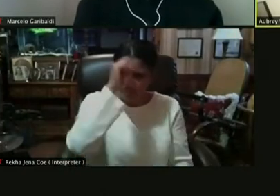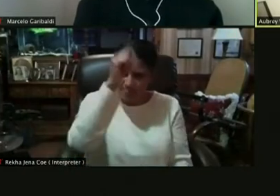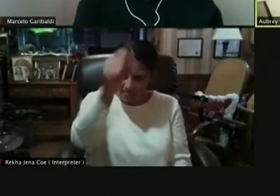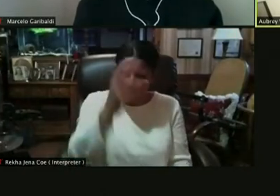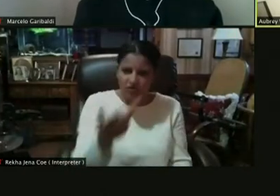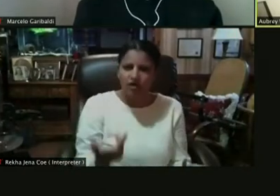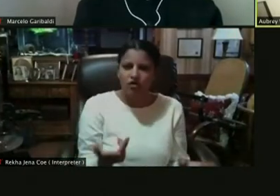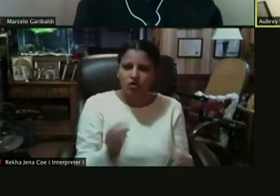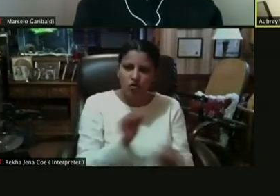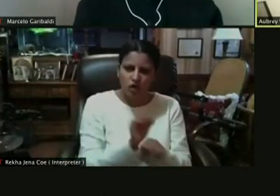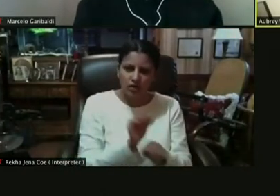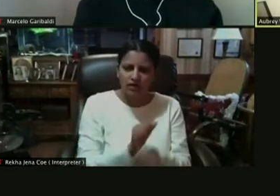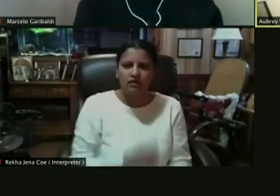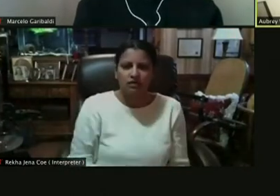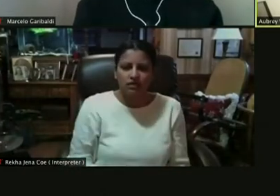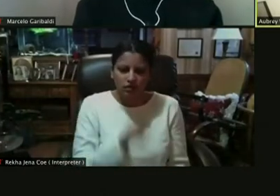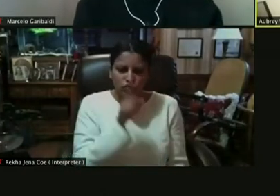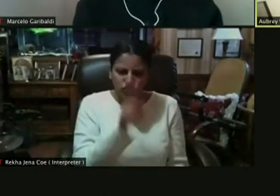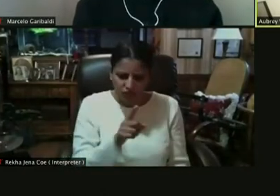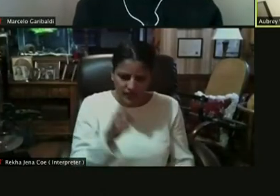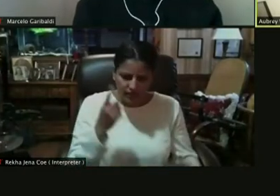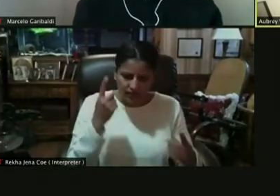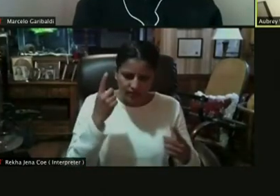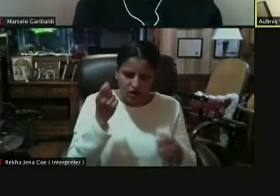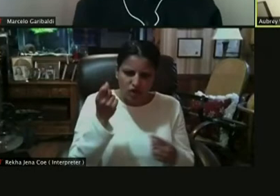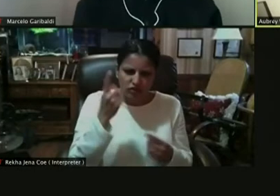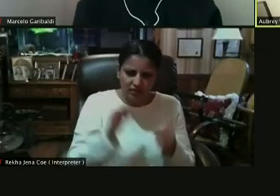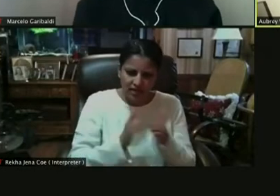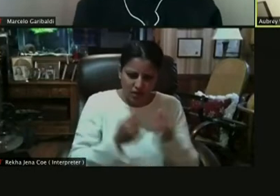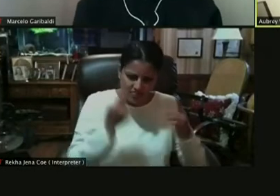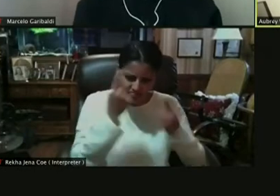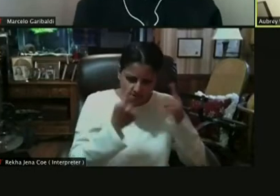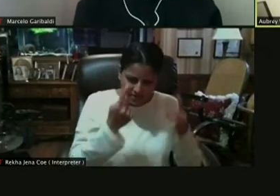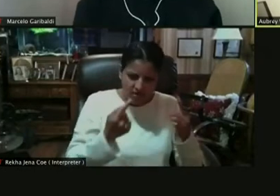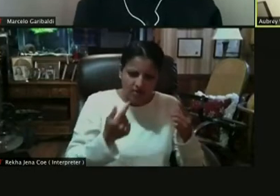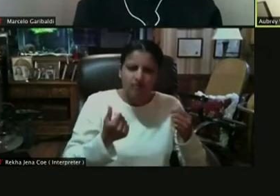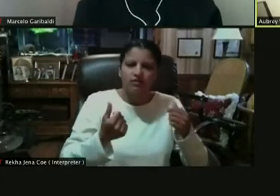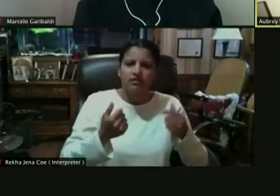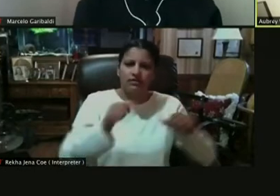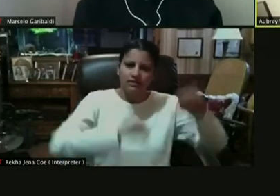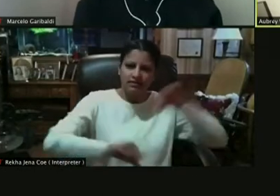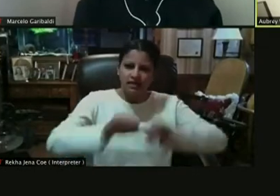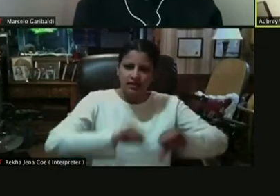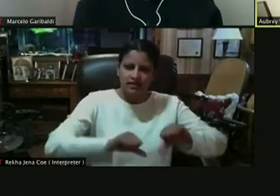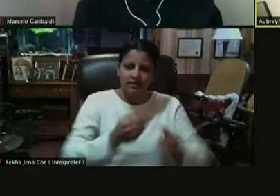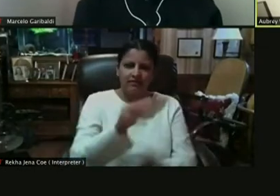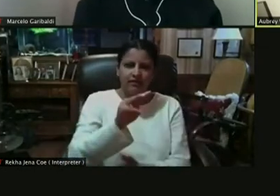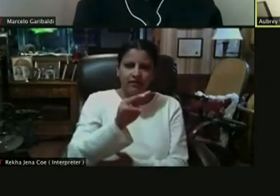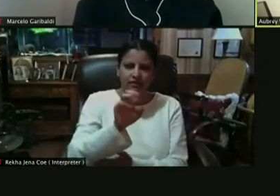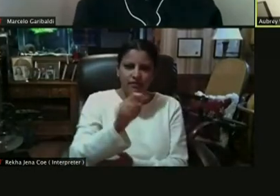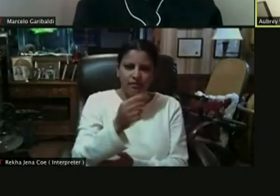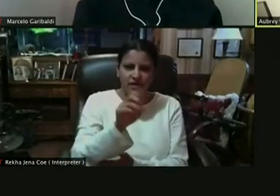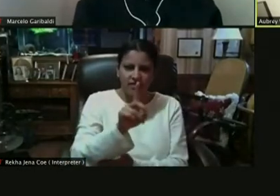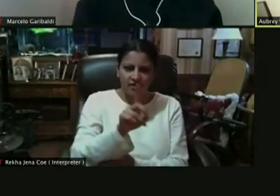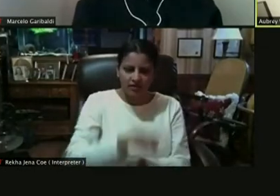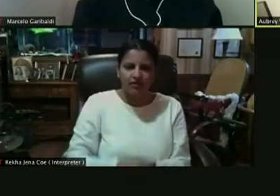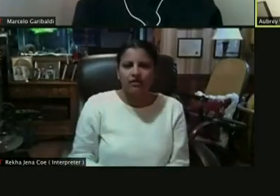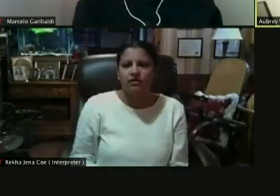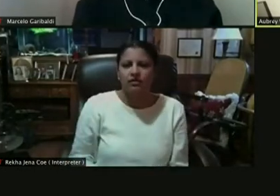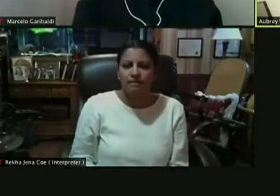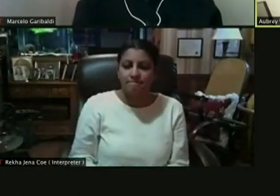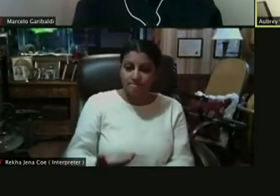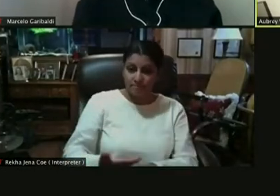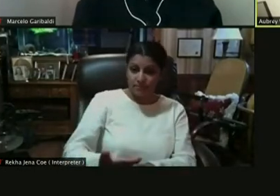understand how to think about the scientific method. And that's important. And there's a lot of precedent for how people have thought